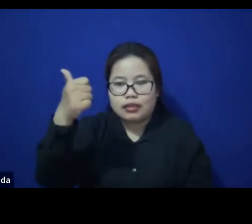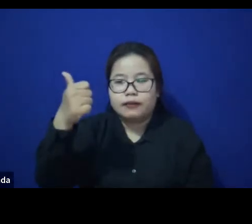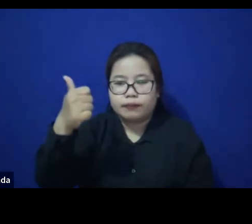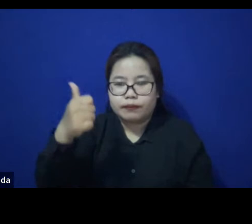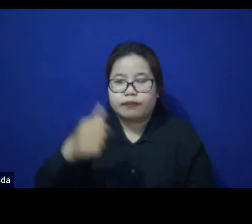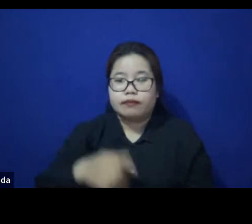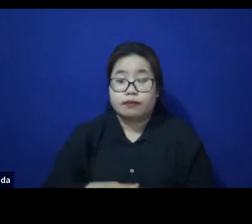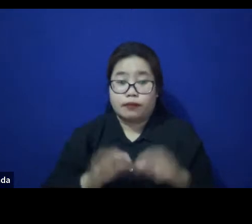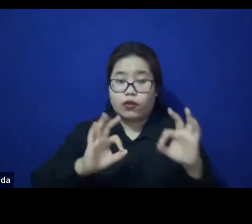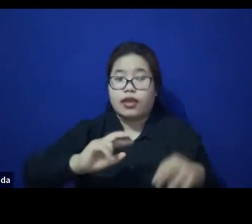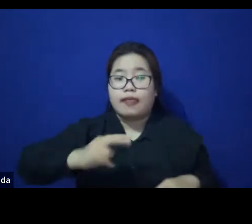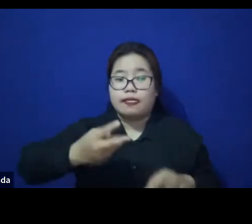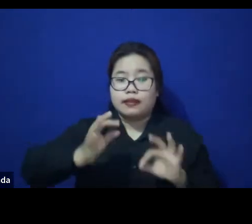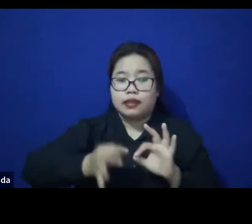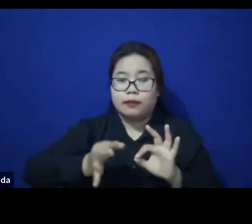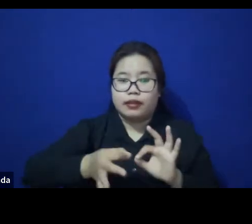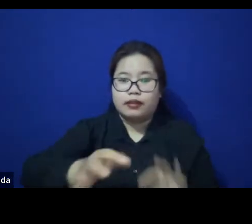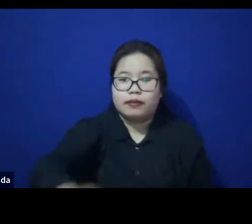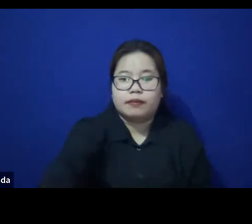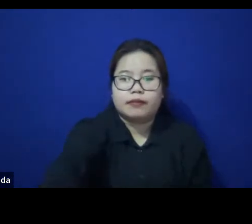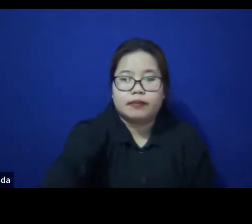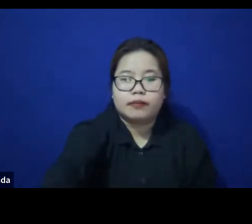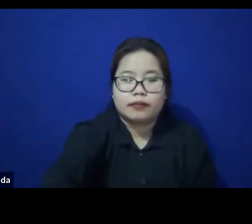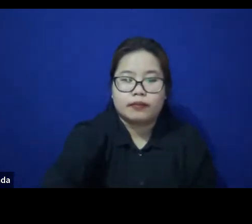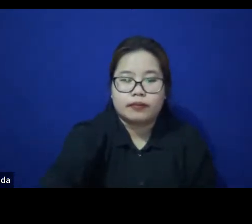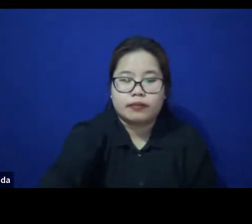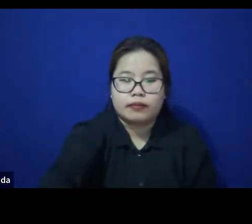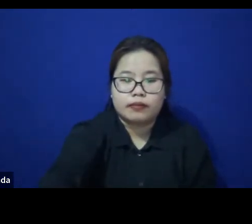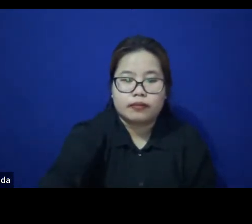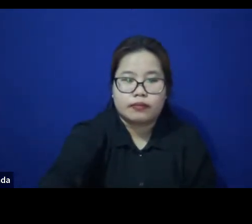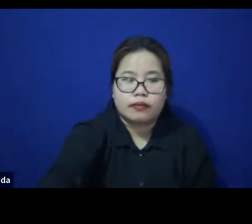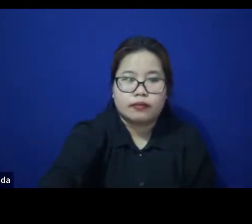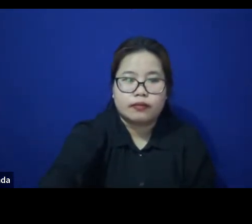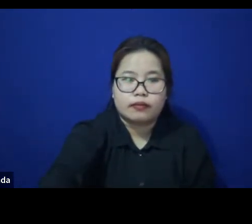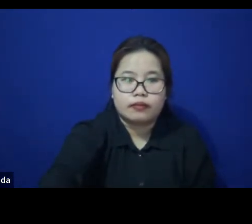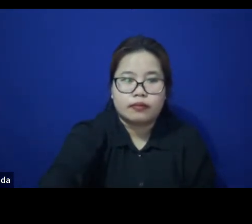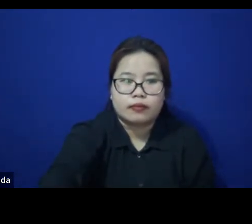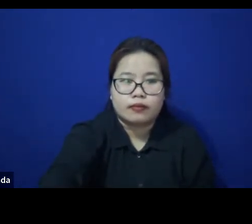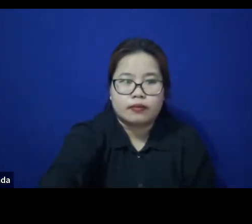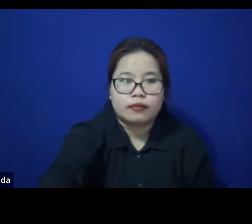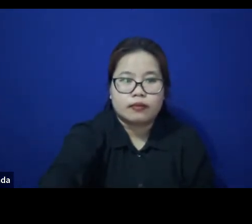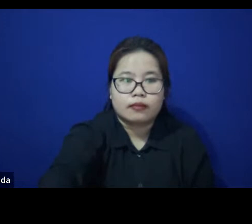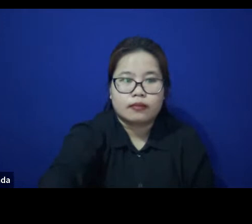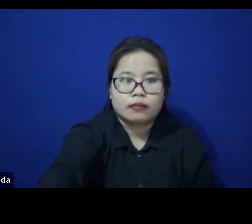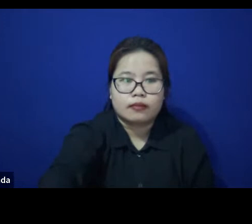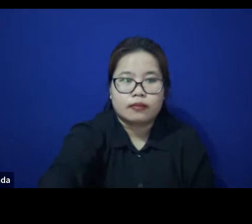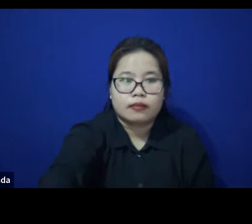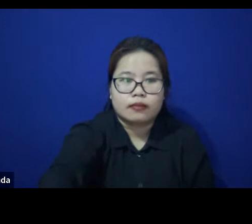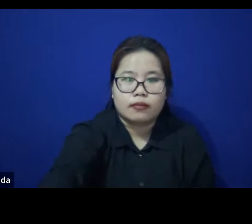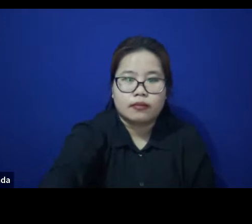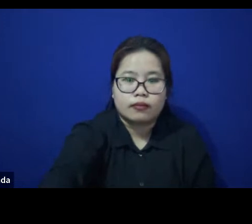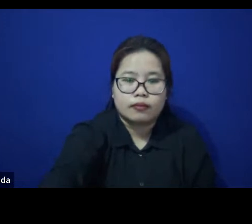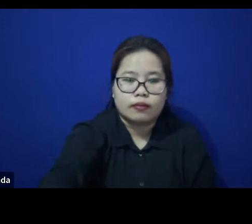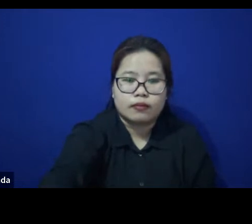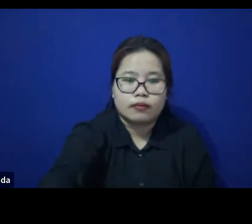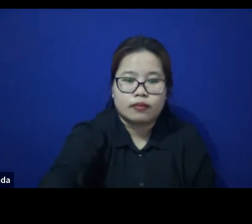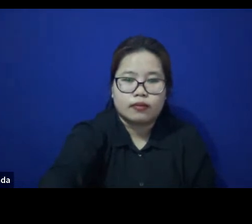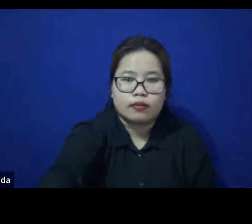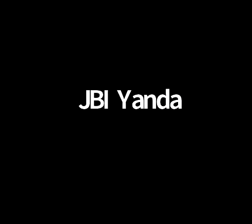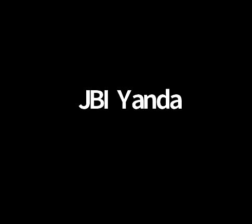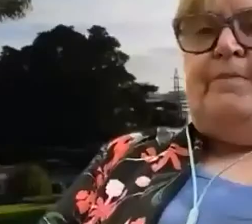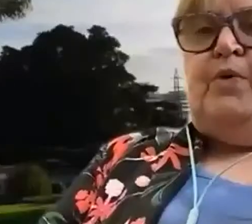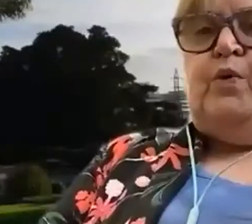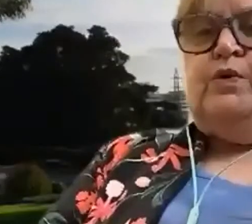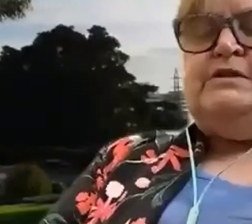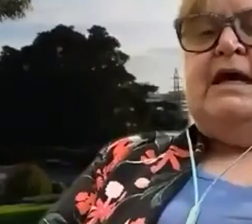major Victorian health services, the Women's Hospital and Western Health. So I was a